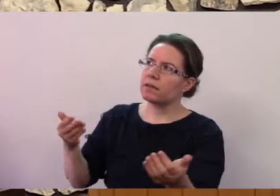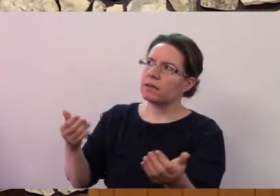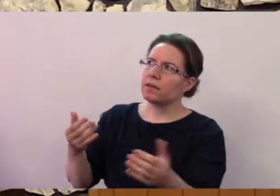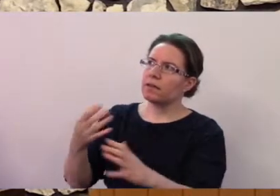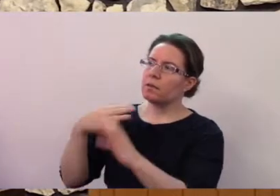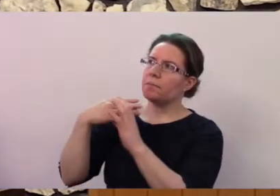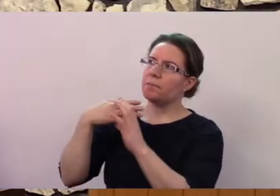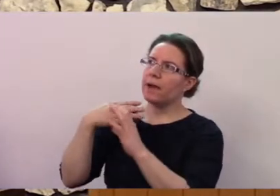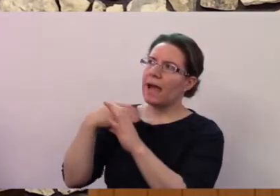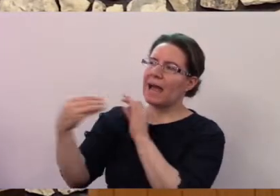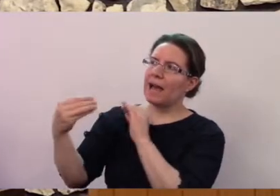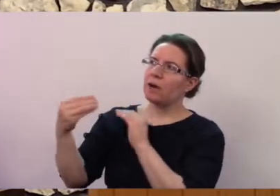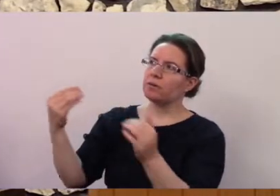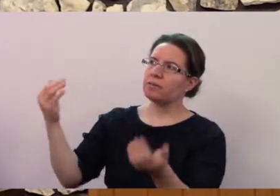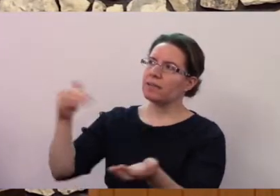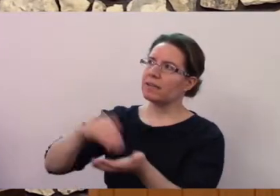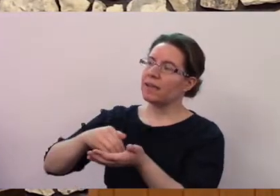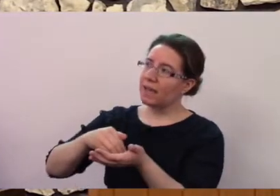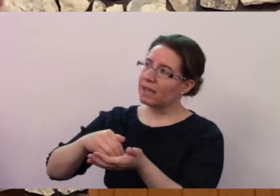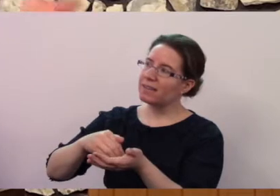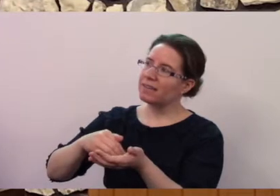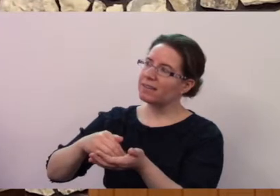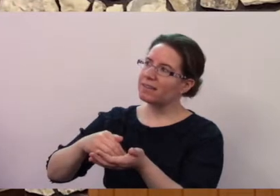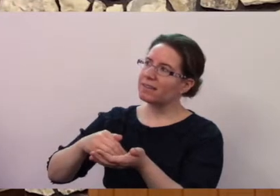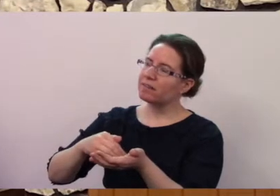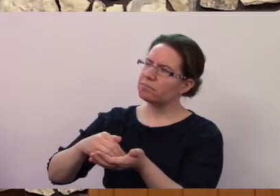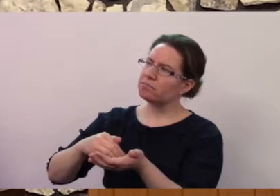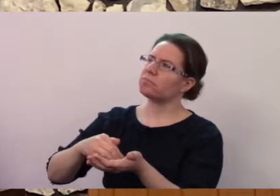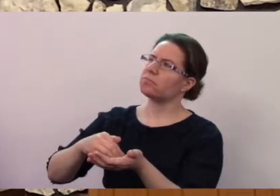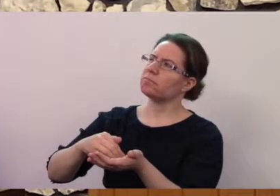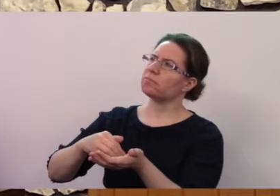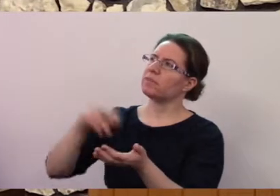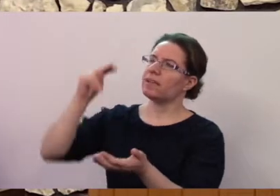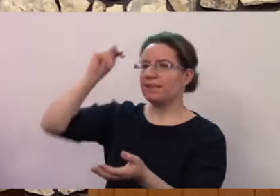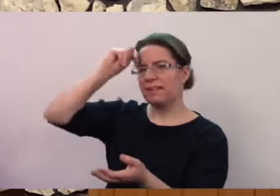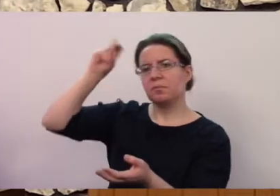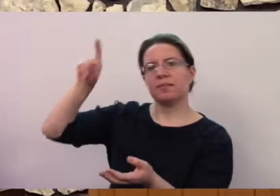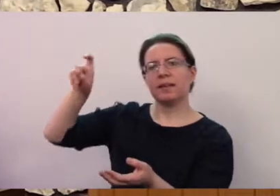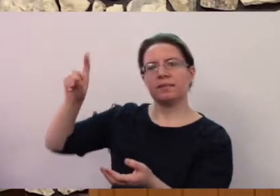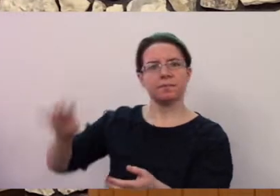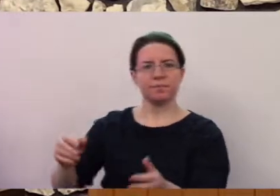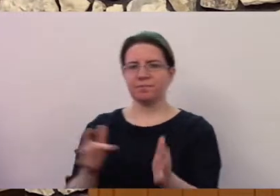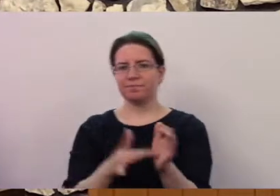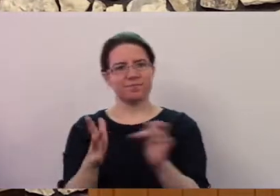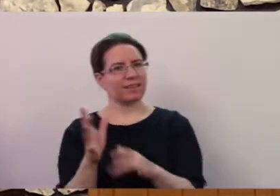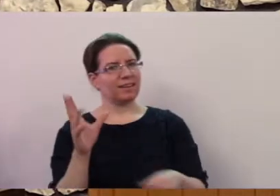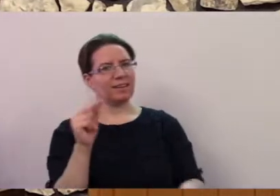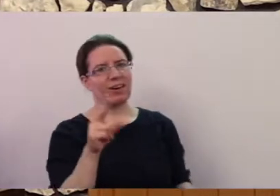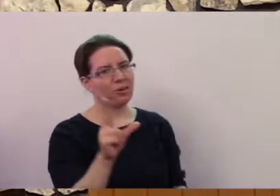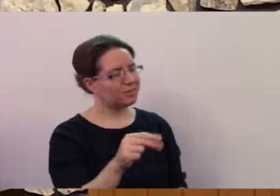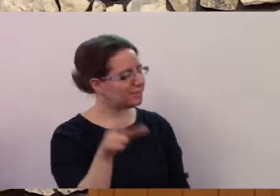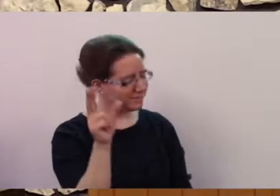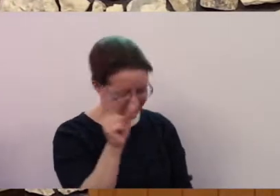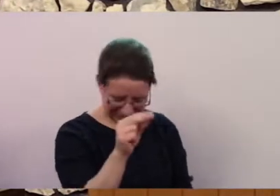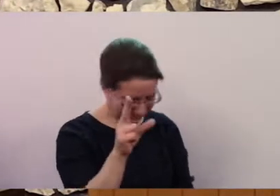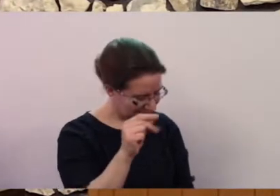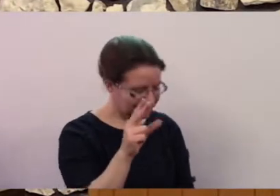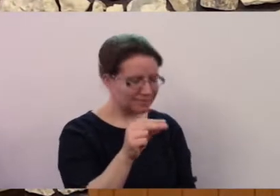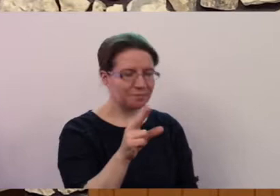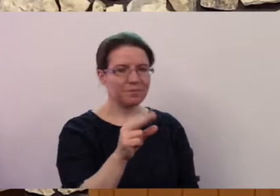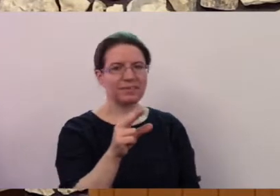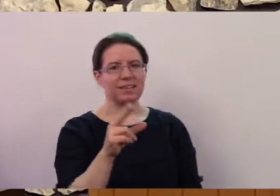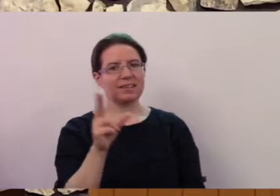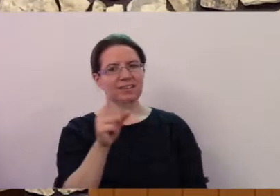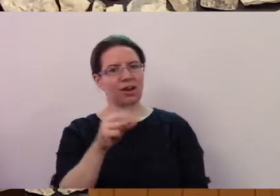person? A sinless person who would never do wrong again? No, Jesus said, Nicodemus, that's not what I'm talking